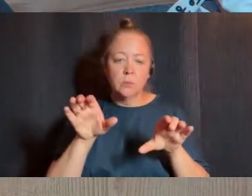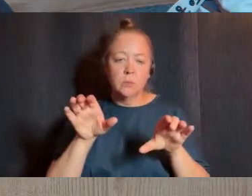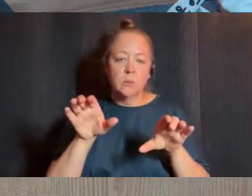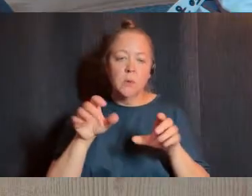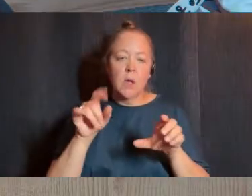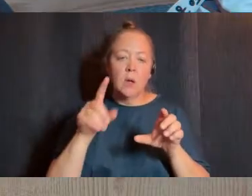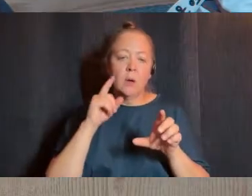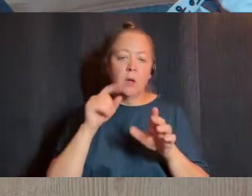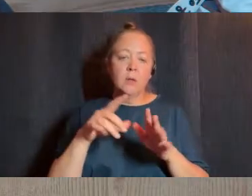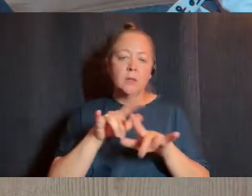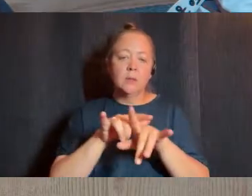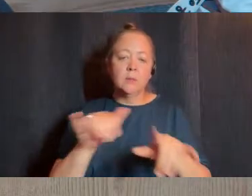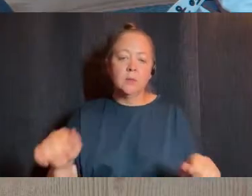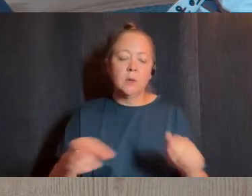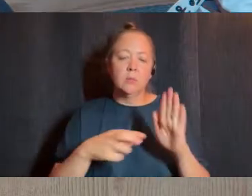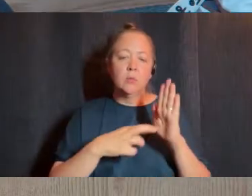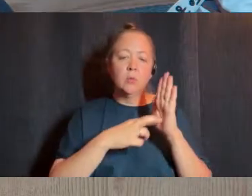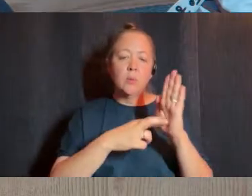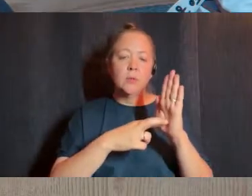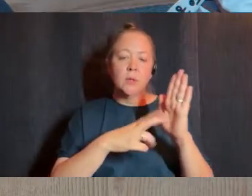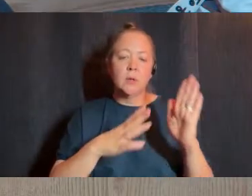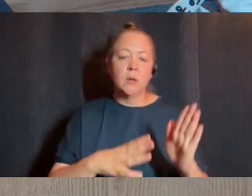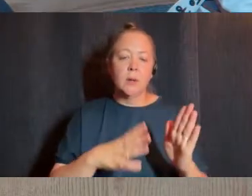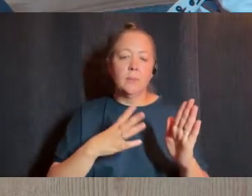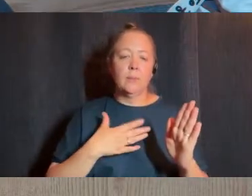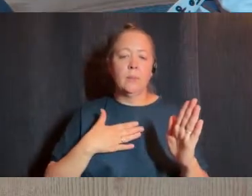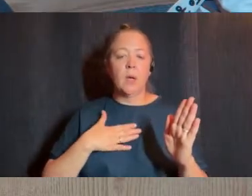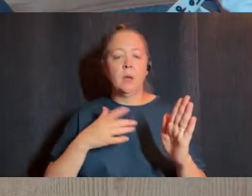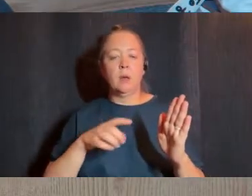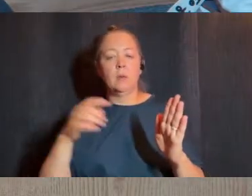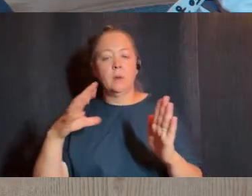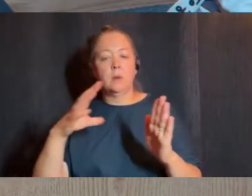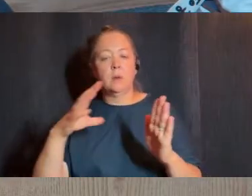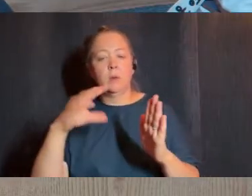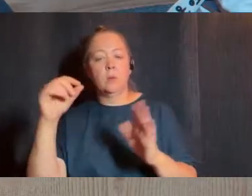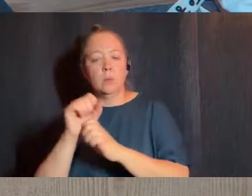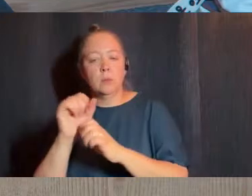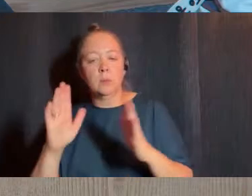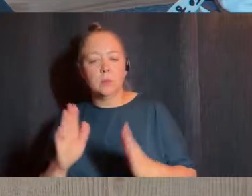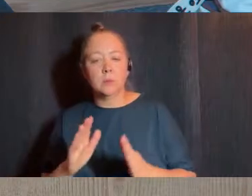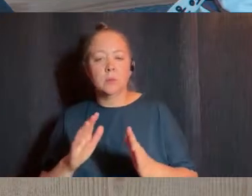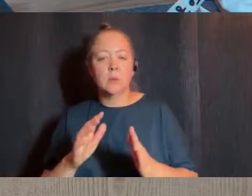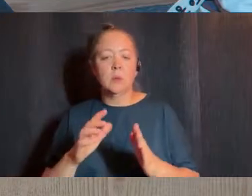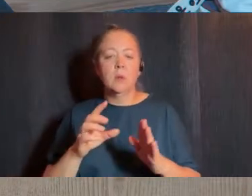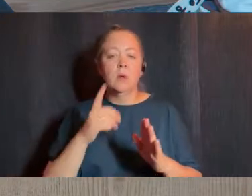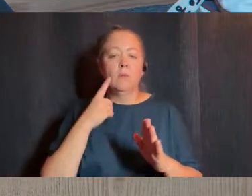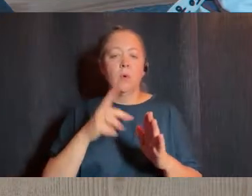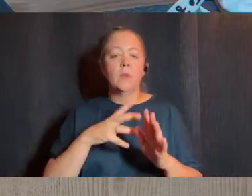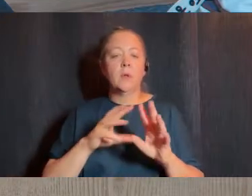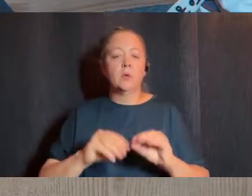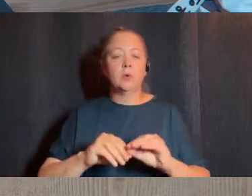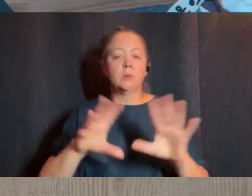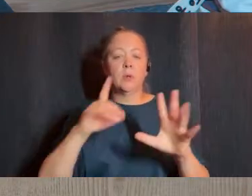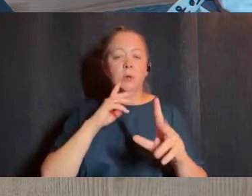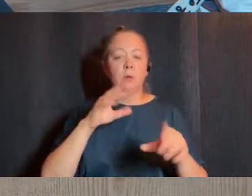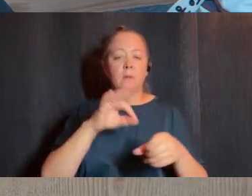constituents and upheld the transparency of the vote while also allowing for the activity to continue.